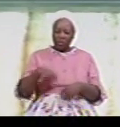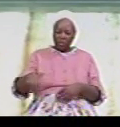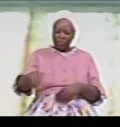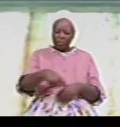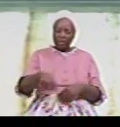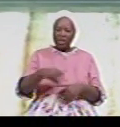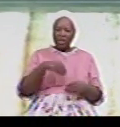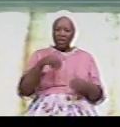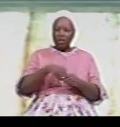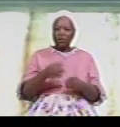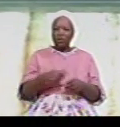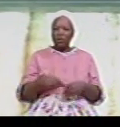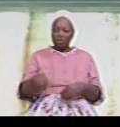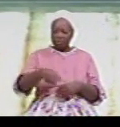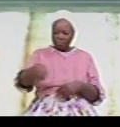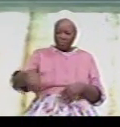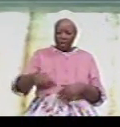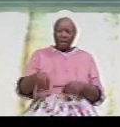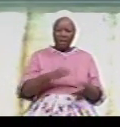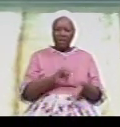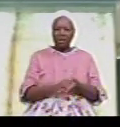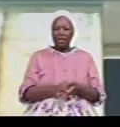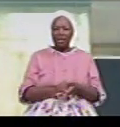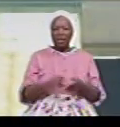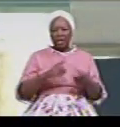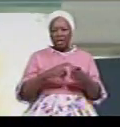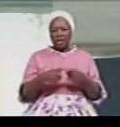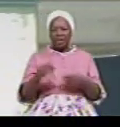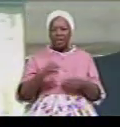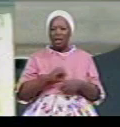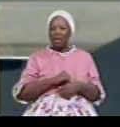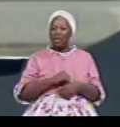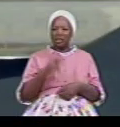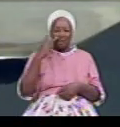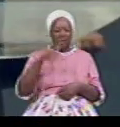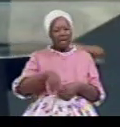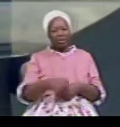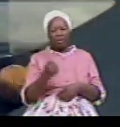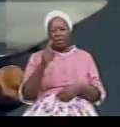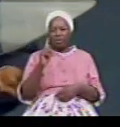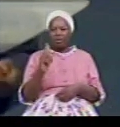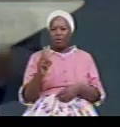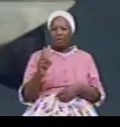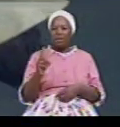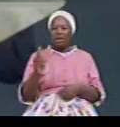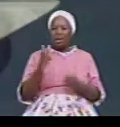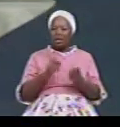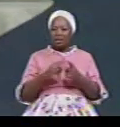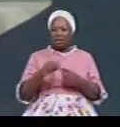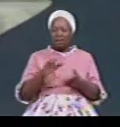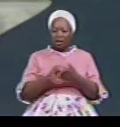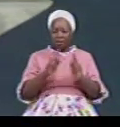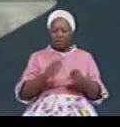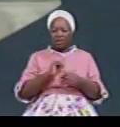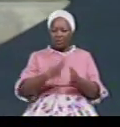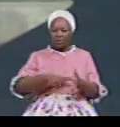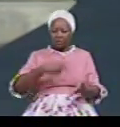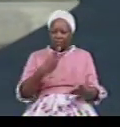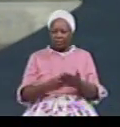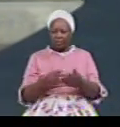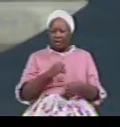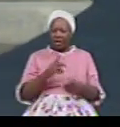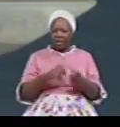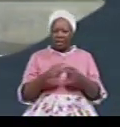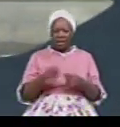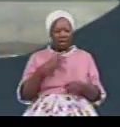a pitfall. And I see another one, and he's falling. And I hear of